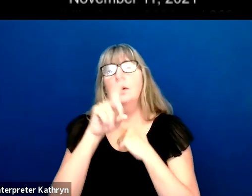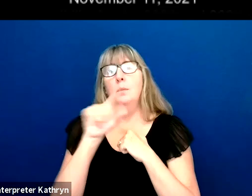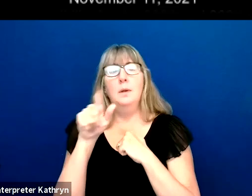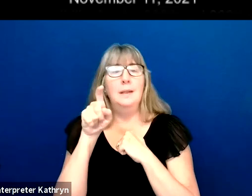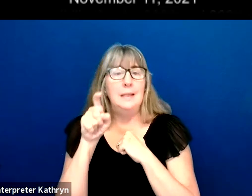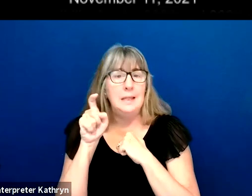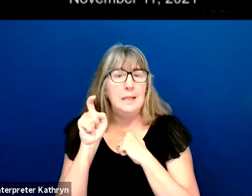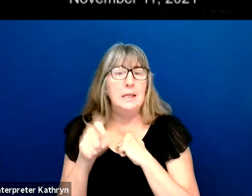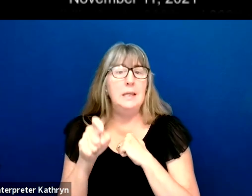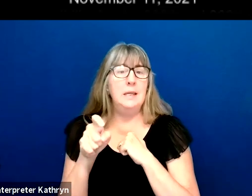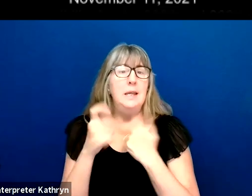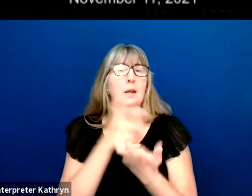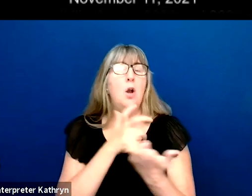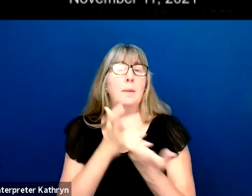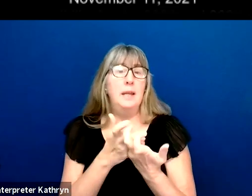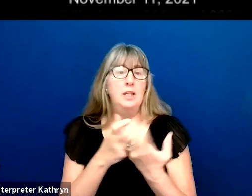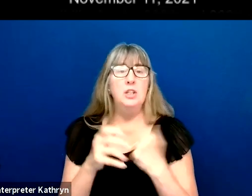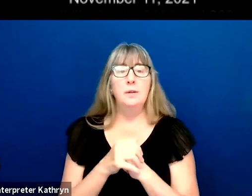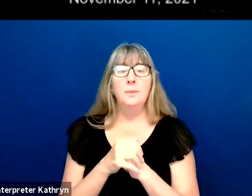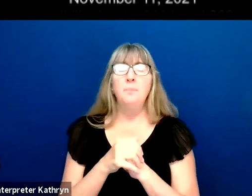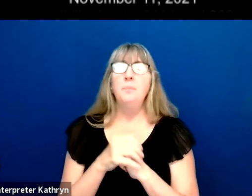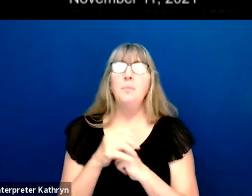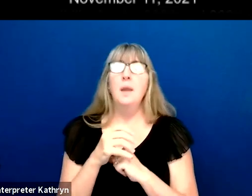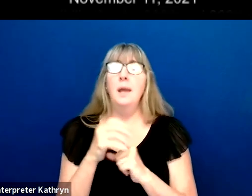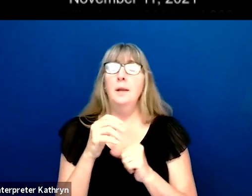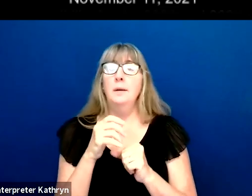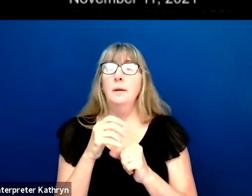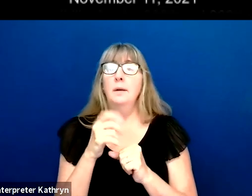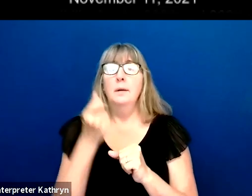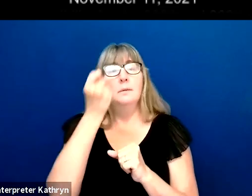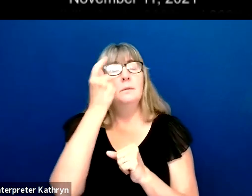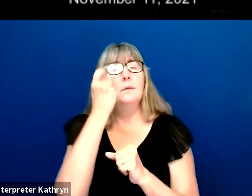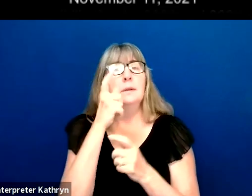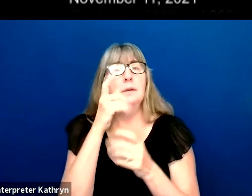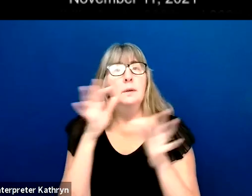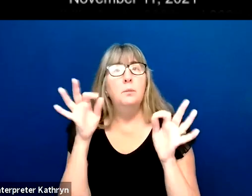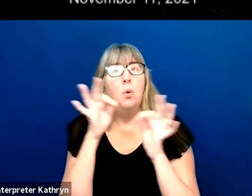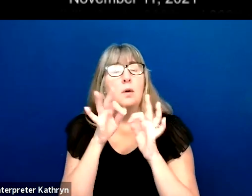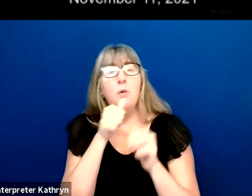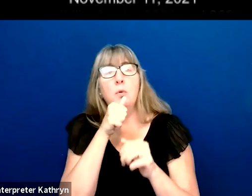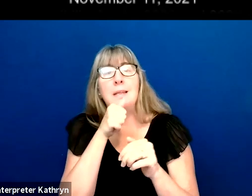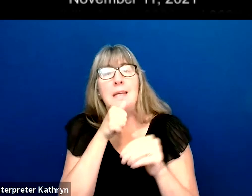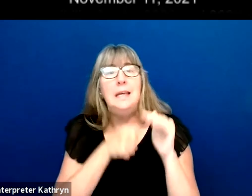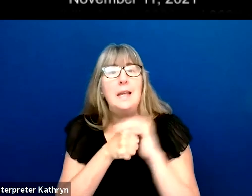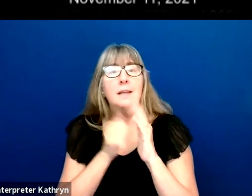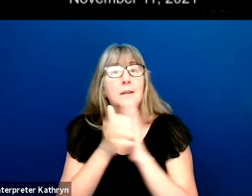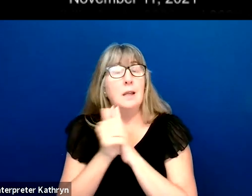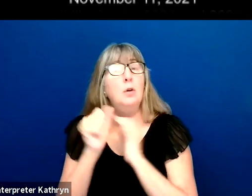accommodations. And importantly, those hidden skills are often drivers of success in many STEM fields.